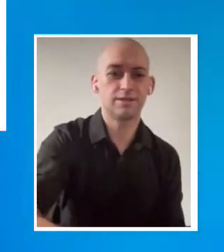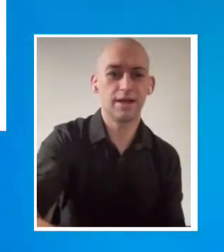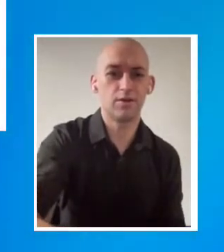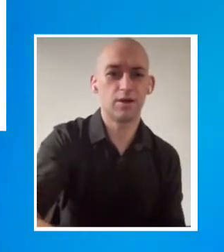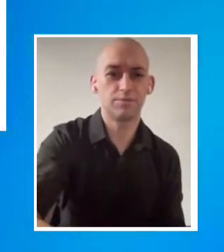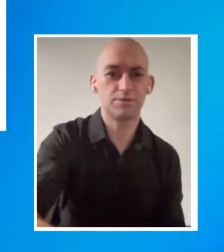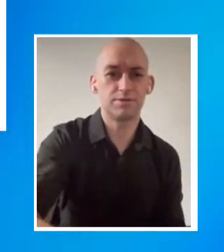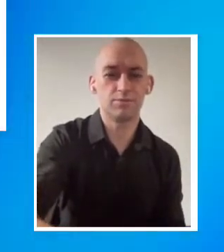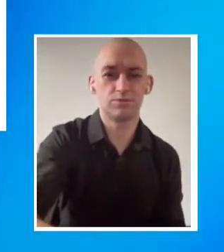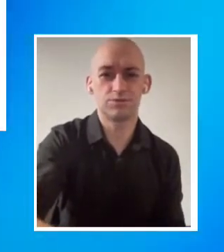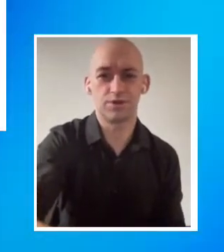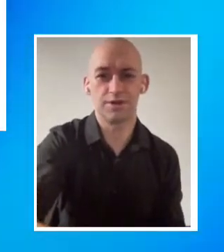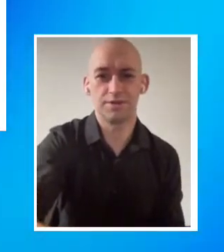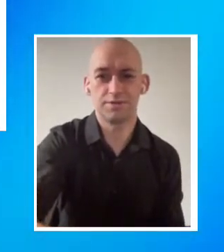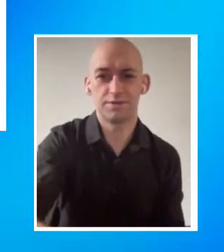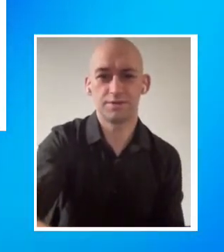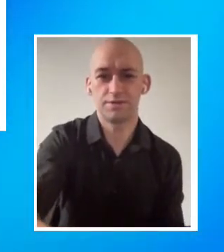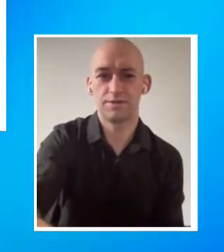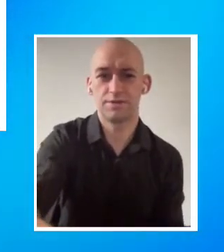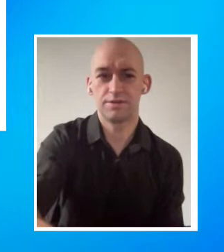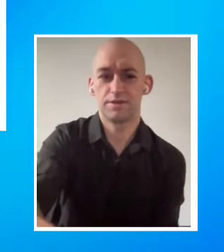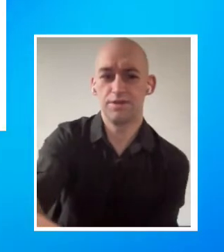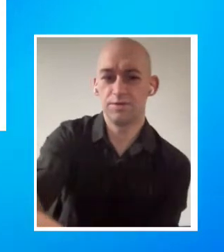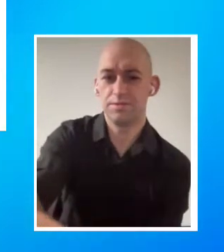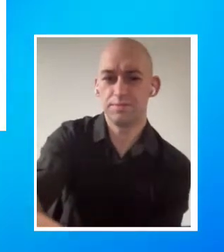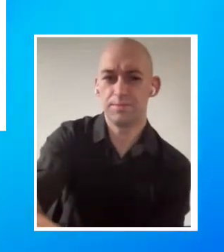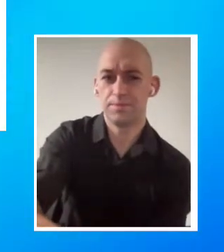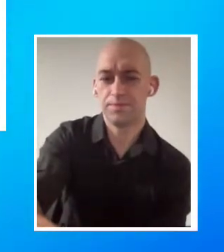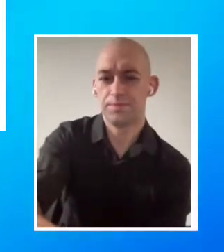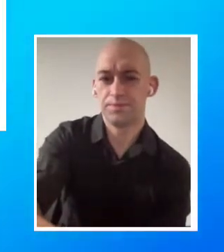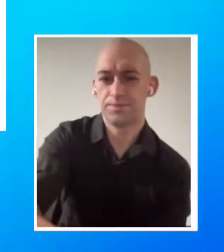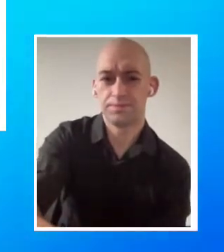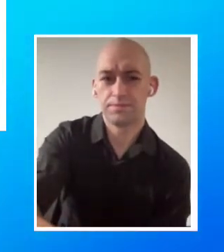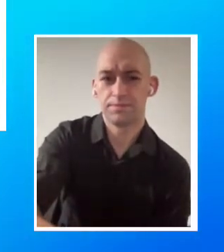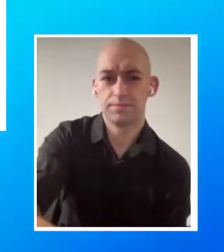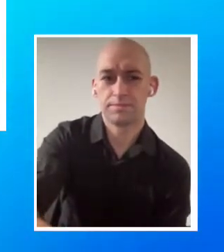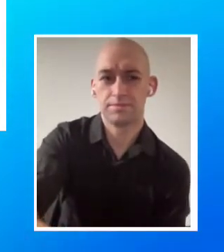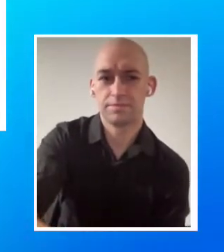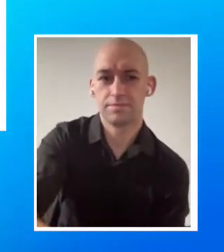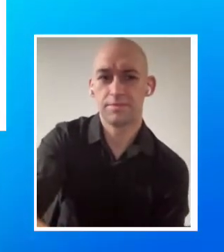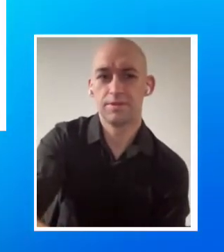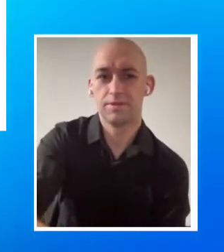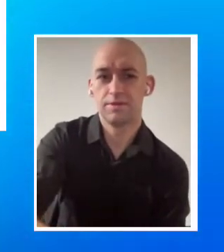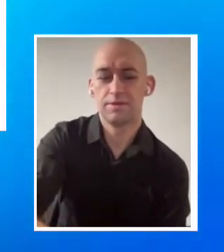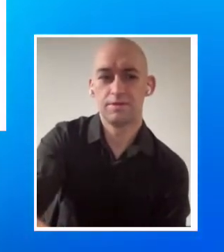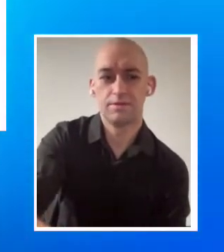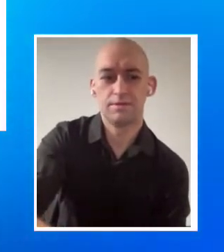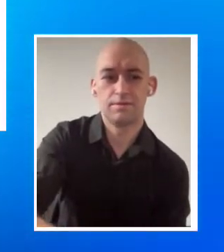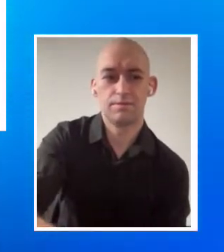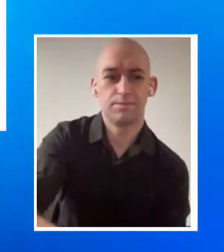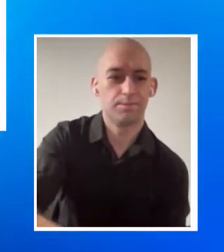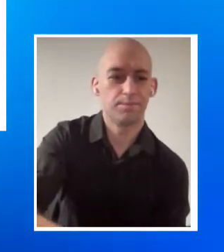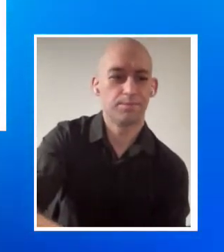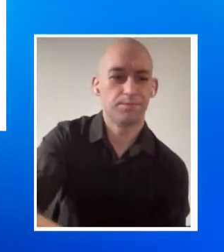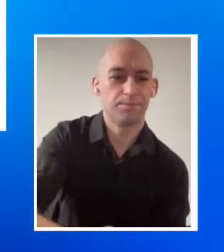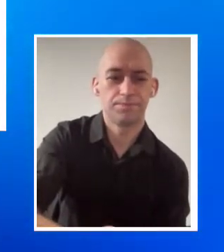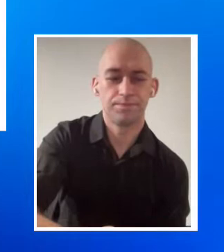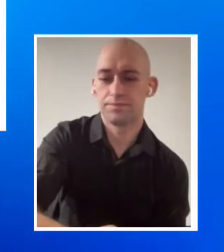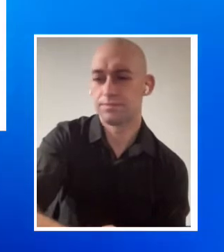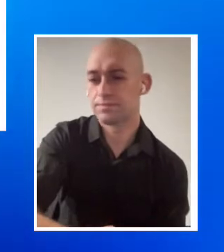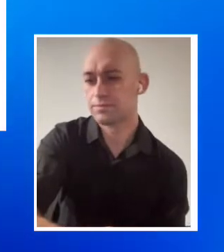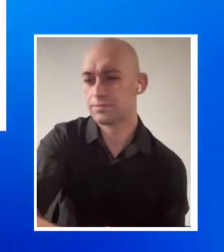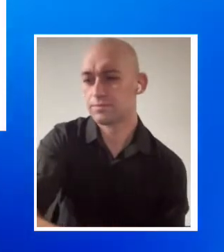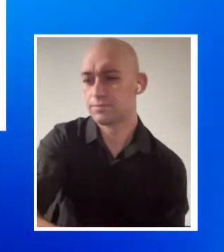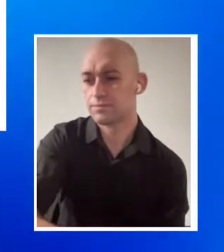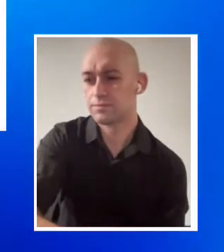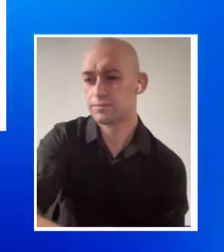Hey All right, guys, can I we'll interrupt? handle it one at a time. We'll handle it one at a time as it comes in, topic by topic. But Maria, you'll have